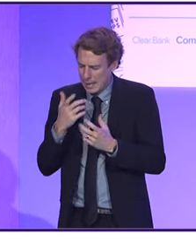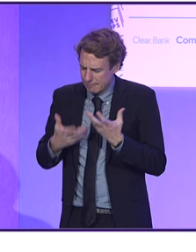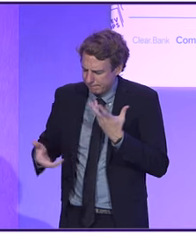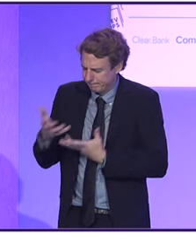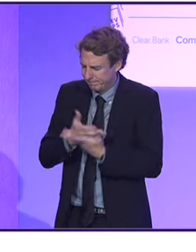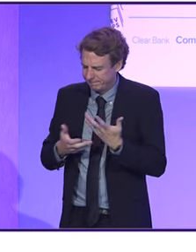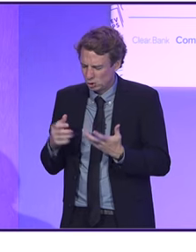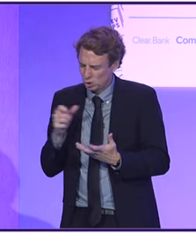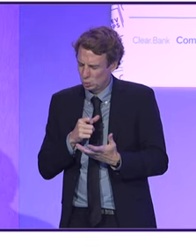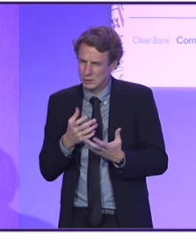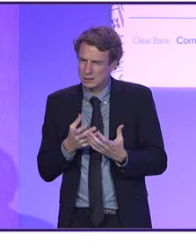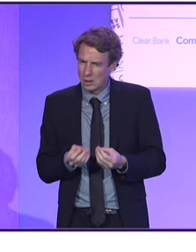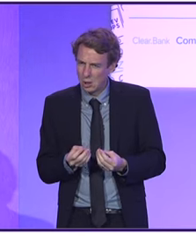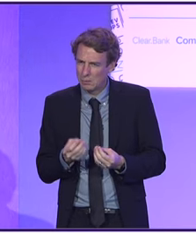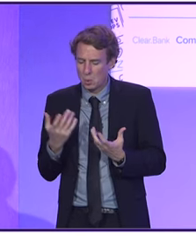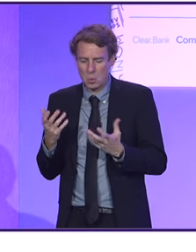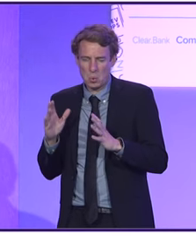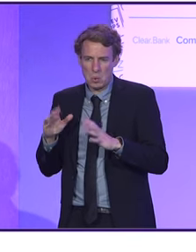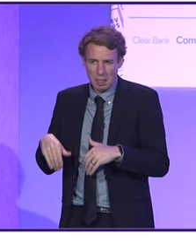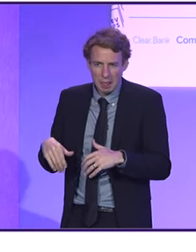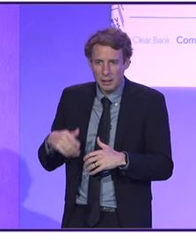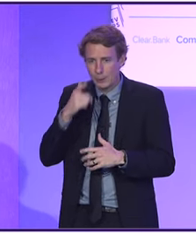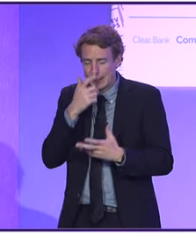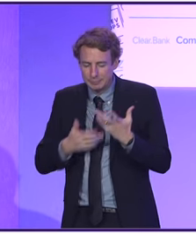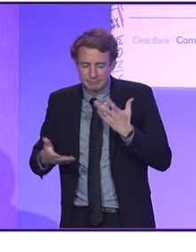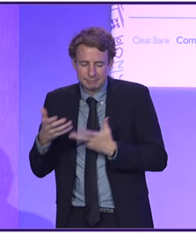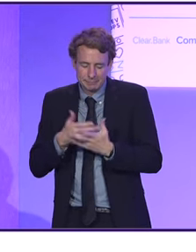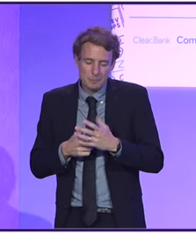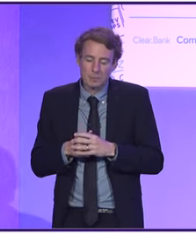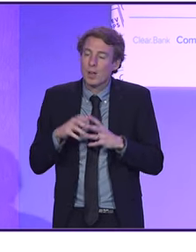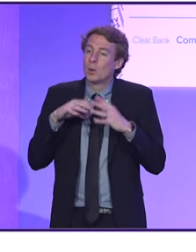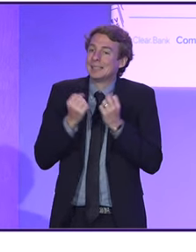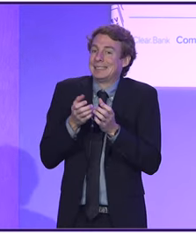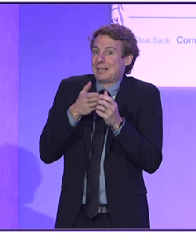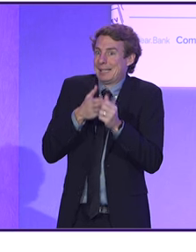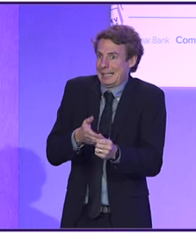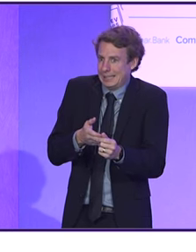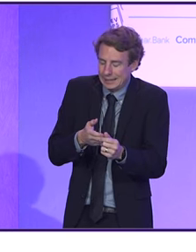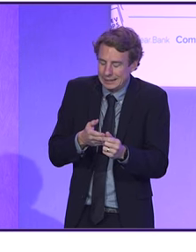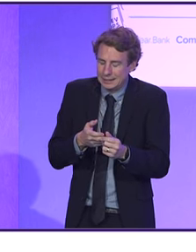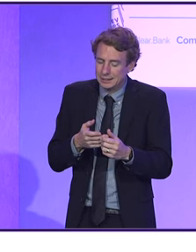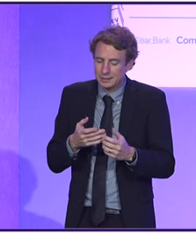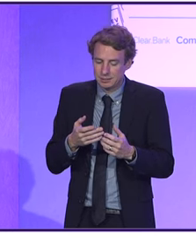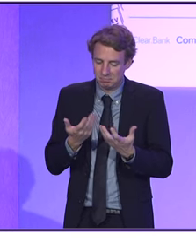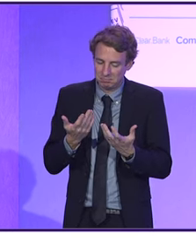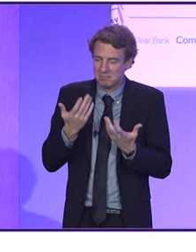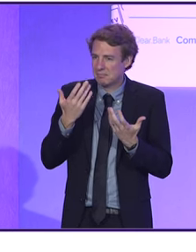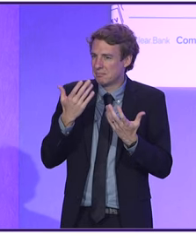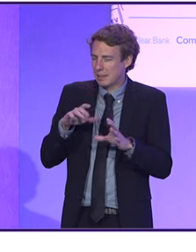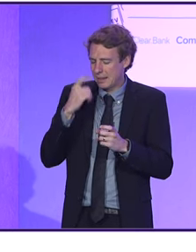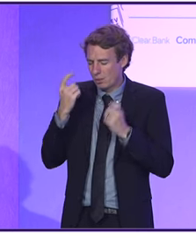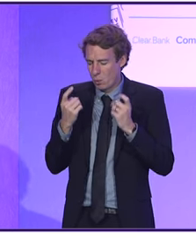which we didn't. And when I was a team lead, I was more focused on like the performance of my teams as a